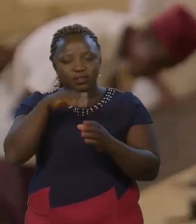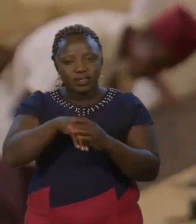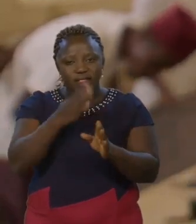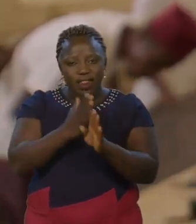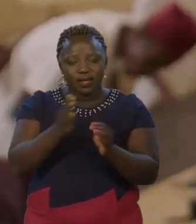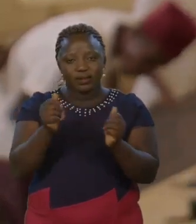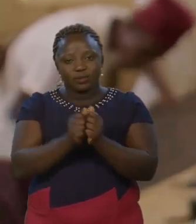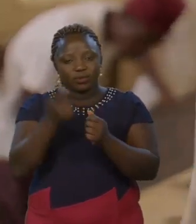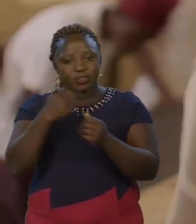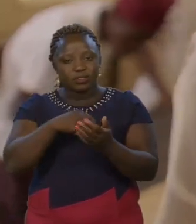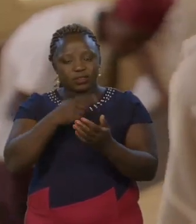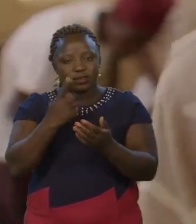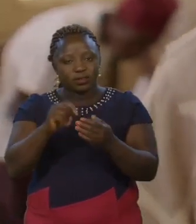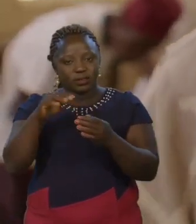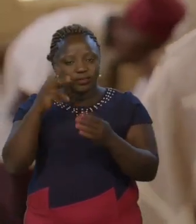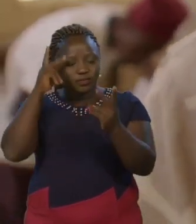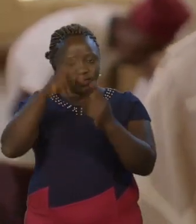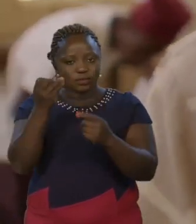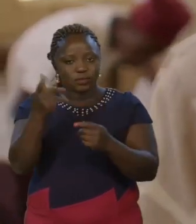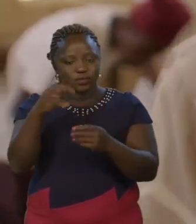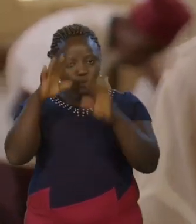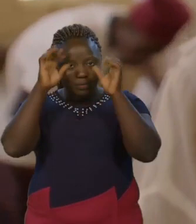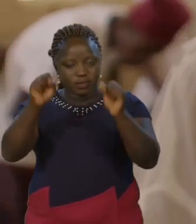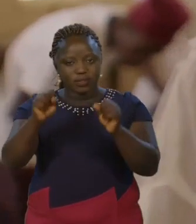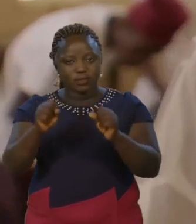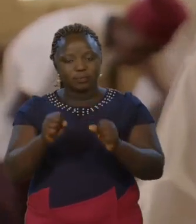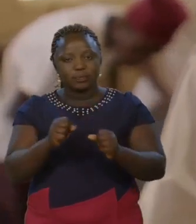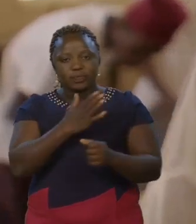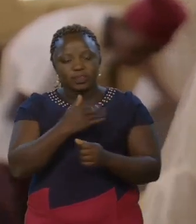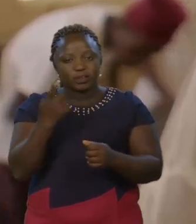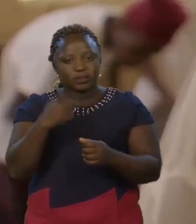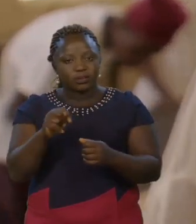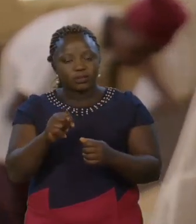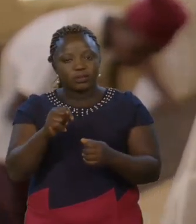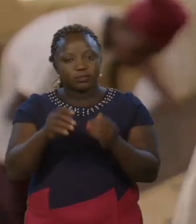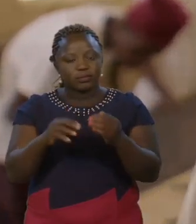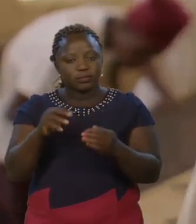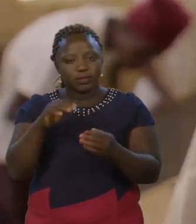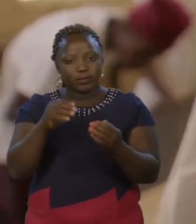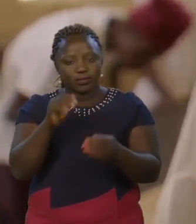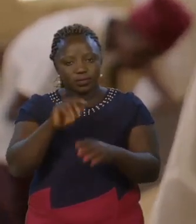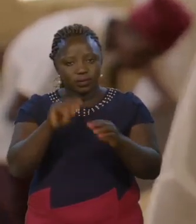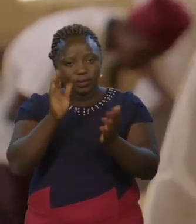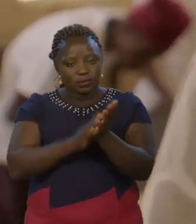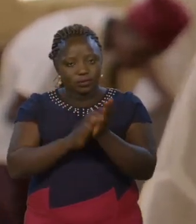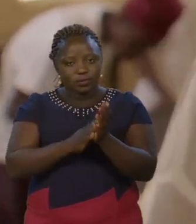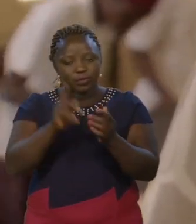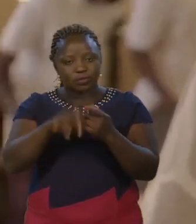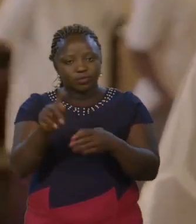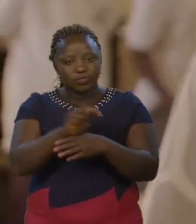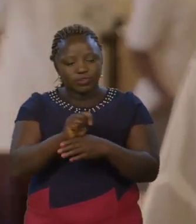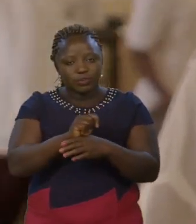It's also in line with the mandate of the institute, the Nigerian Institute of Transferable Technology. It has the mandate